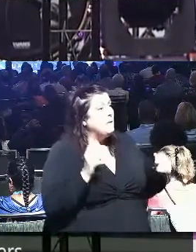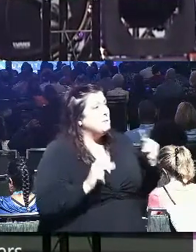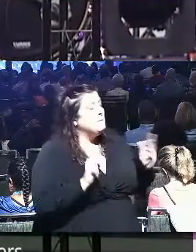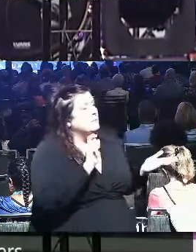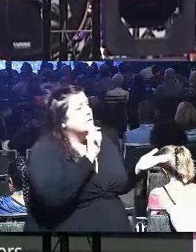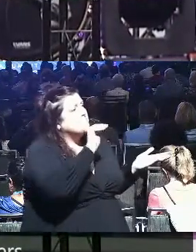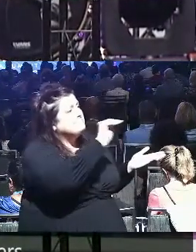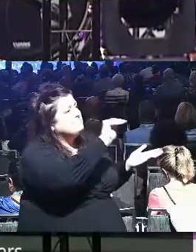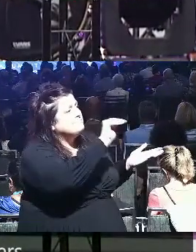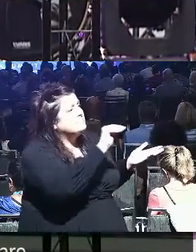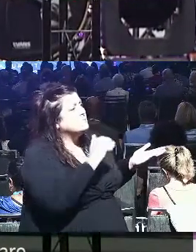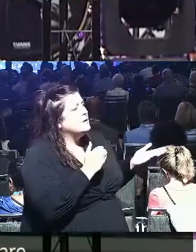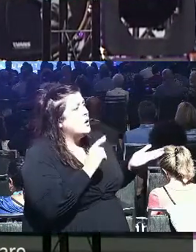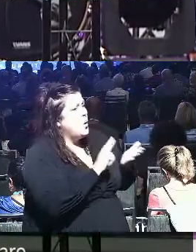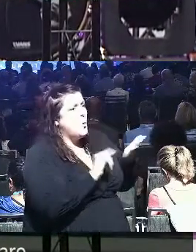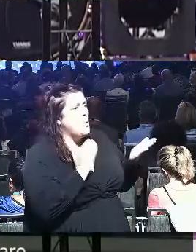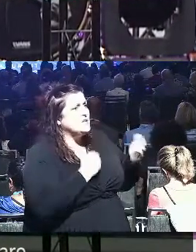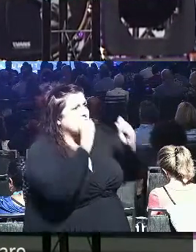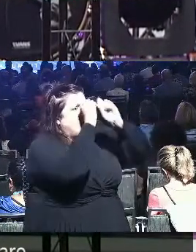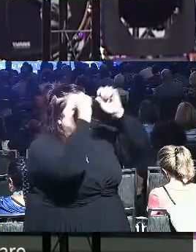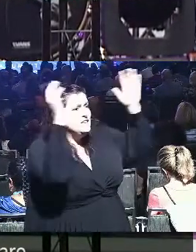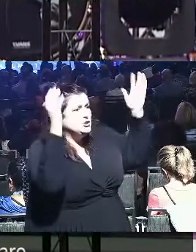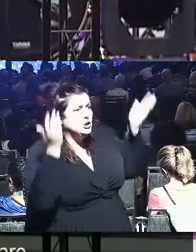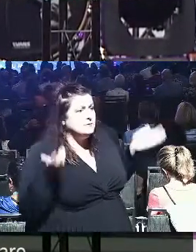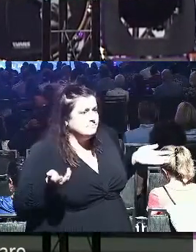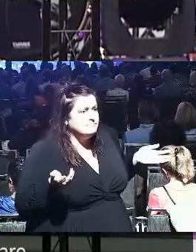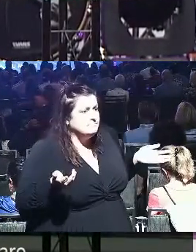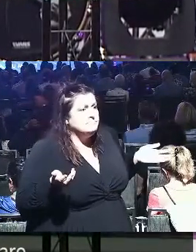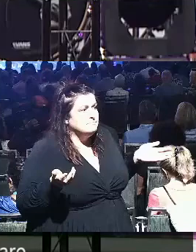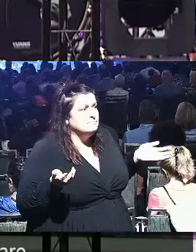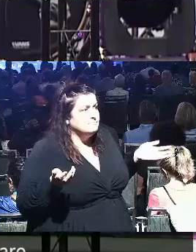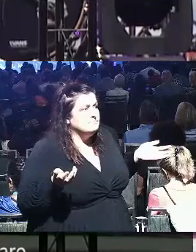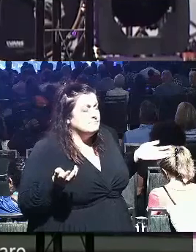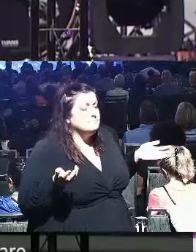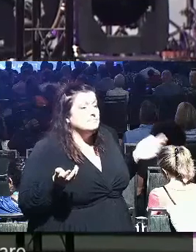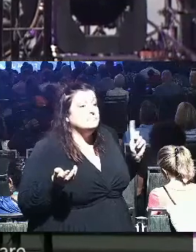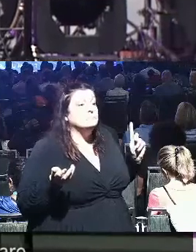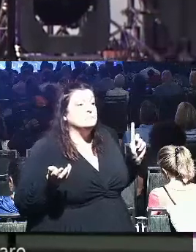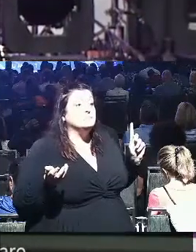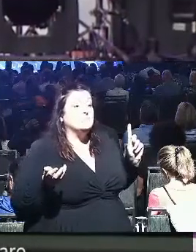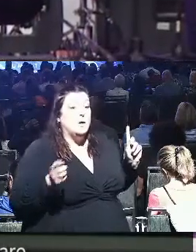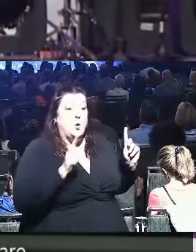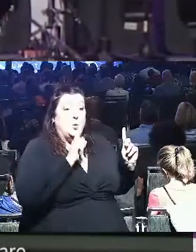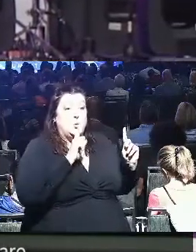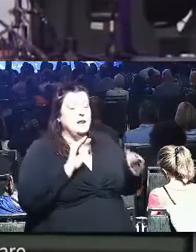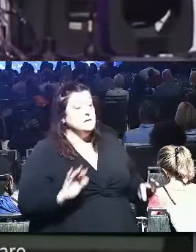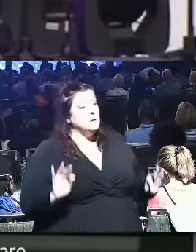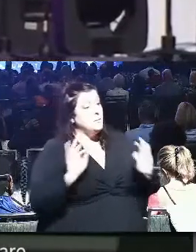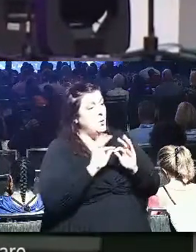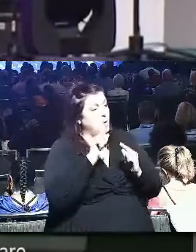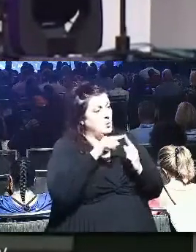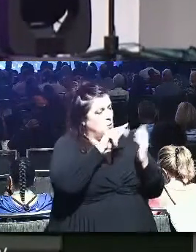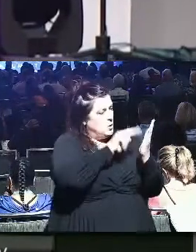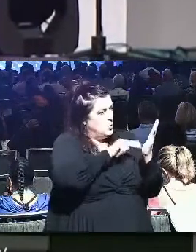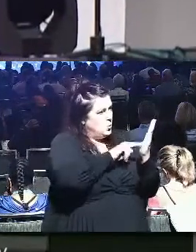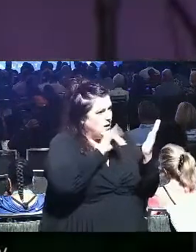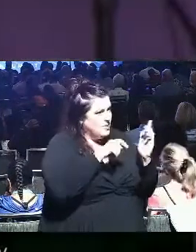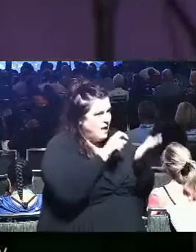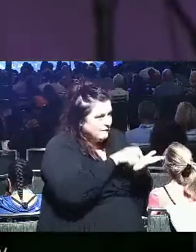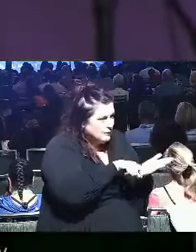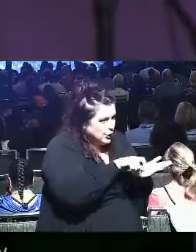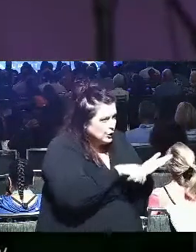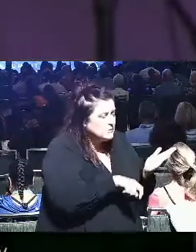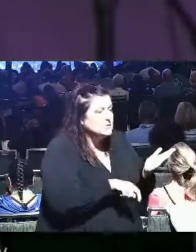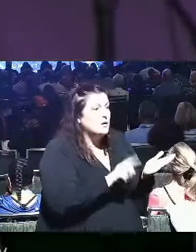what is our vision, brothers and sisters? But what's really, really important when we read this text, these